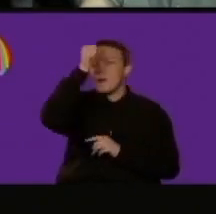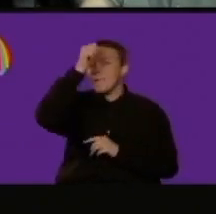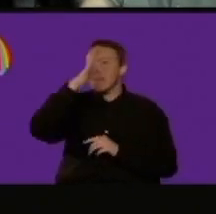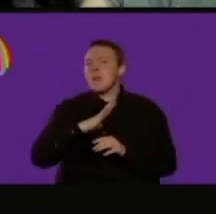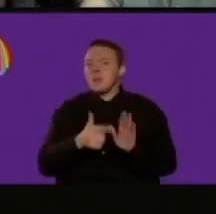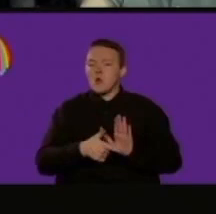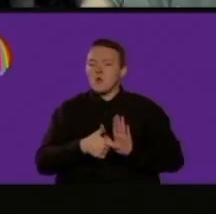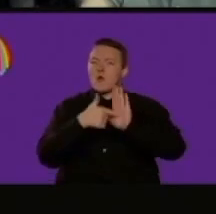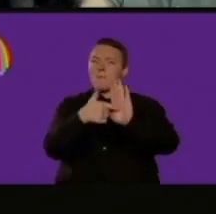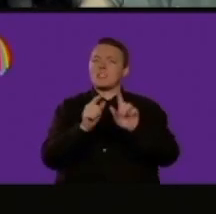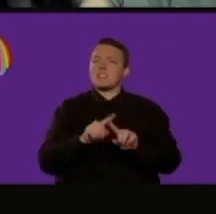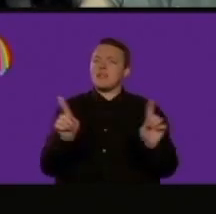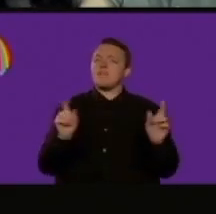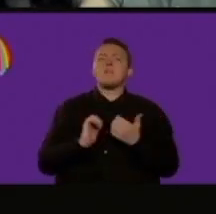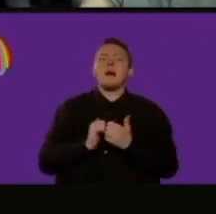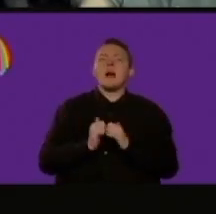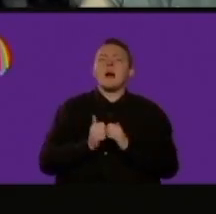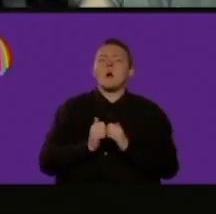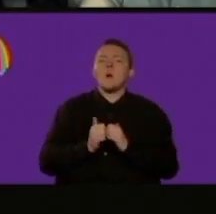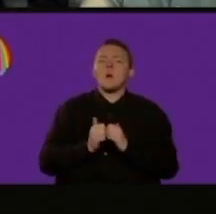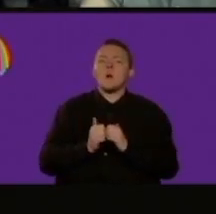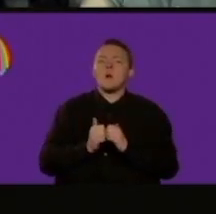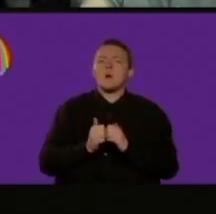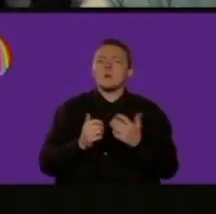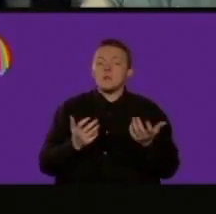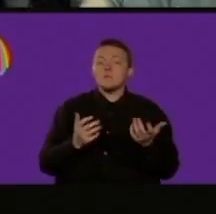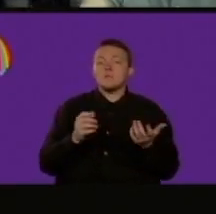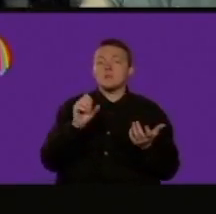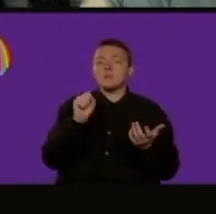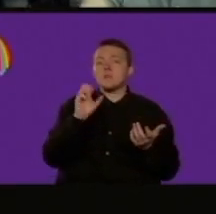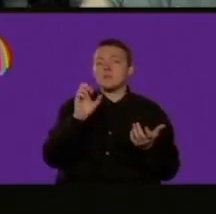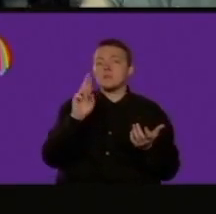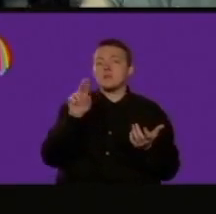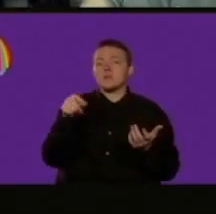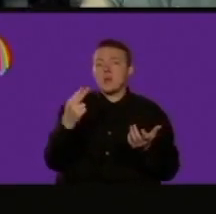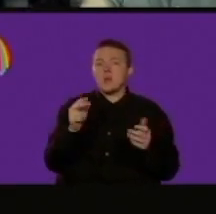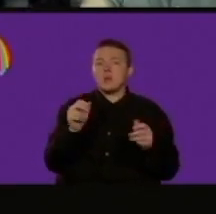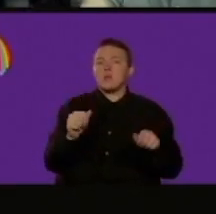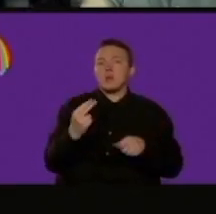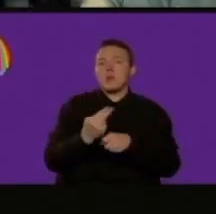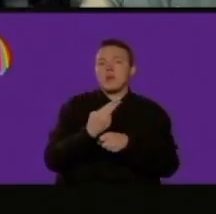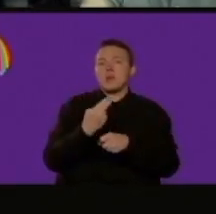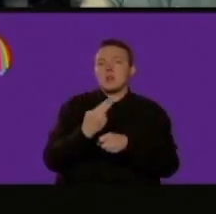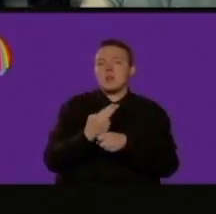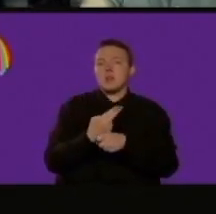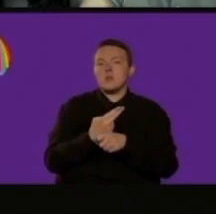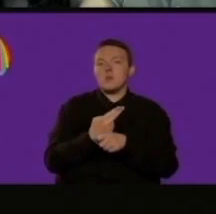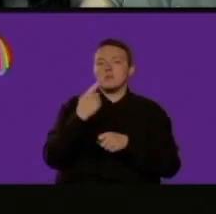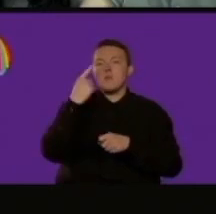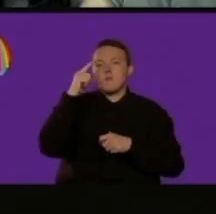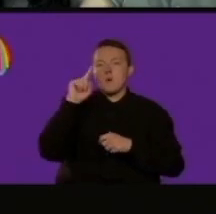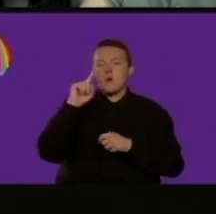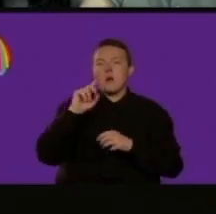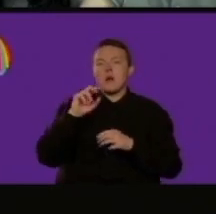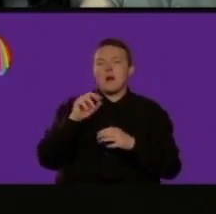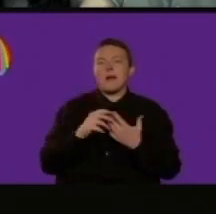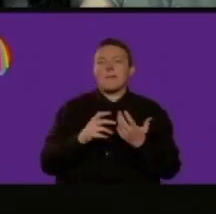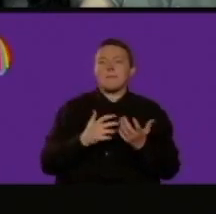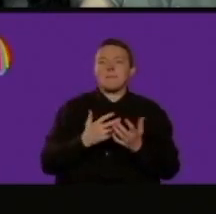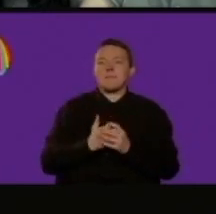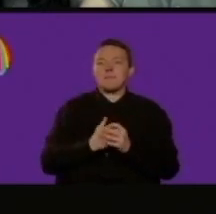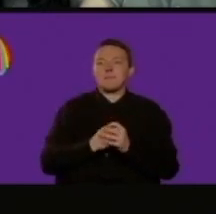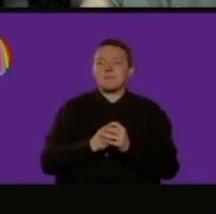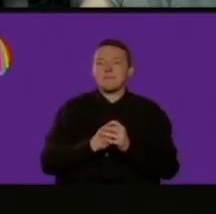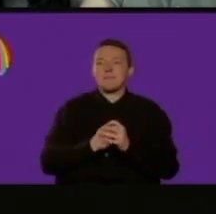Maybe this is a good question for you, Lauren, because you work in a very specific timetable